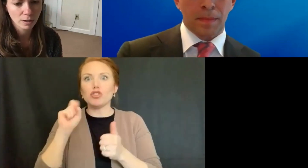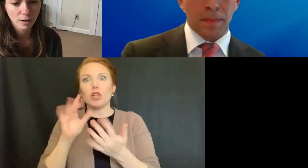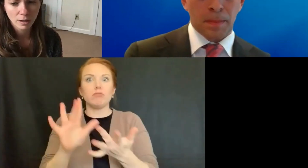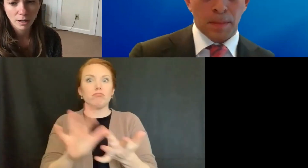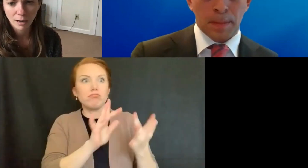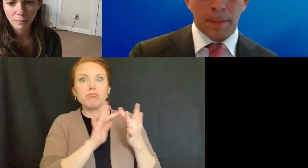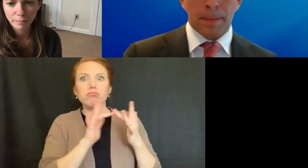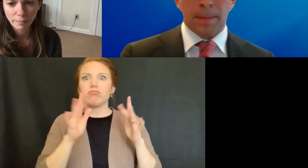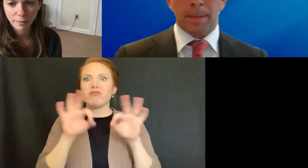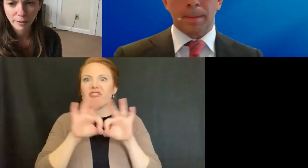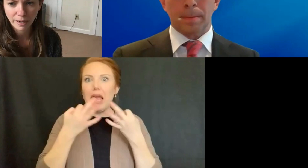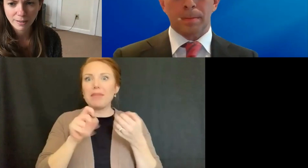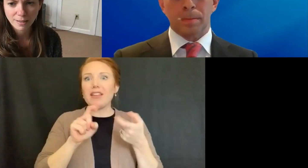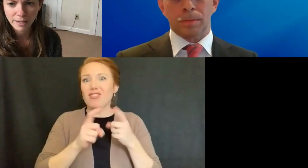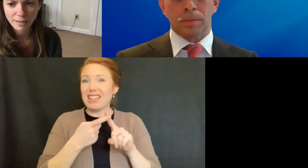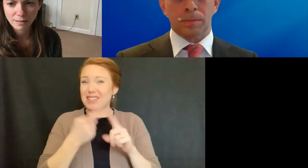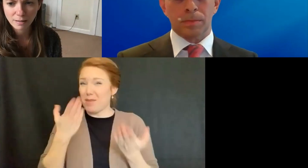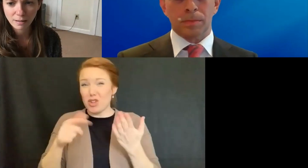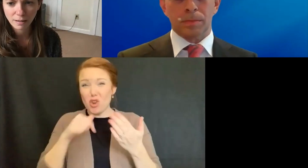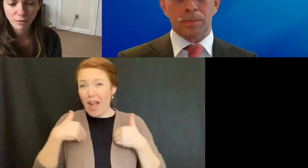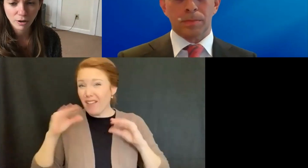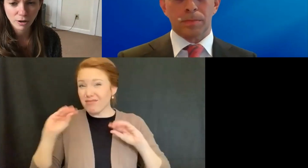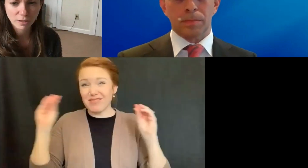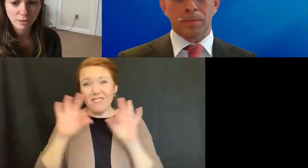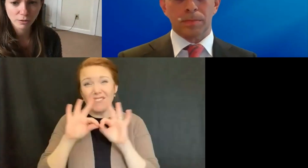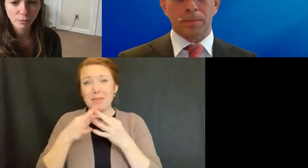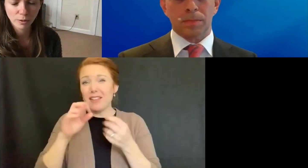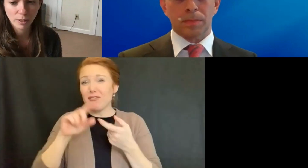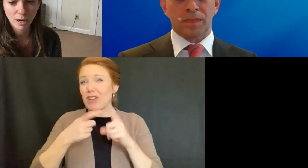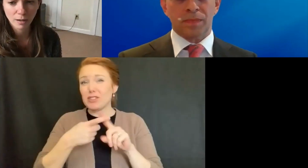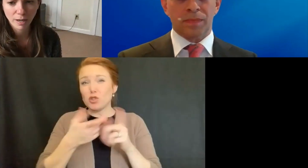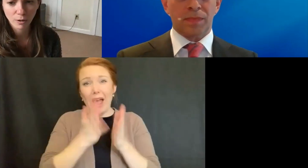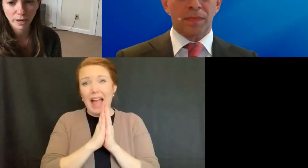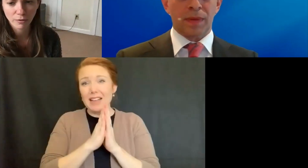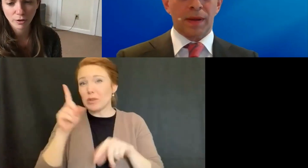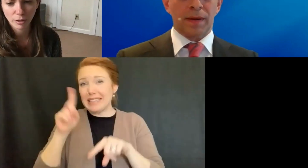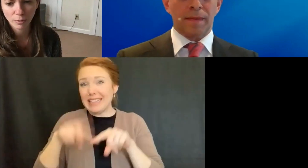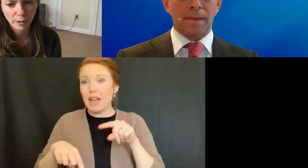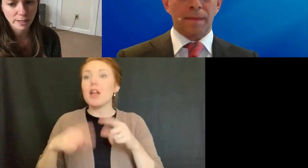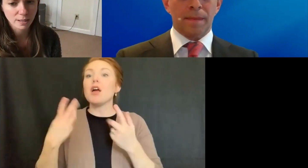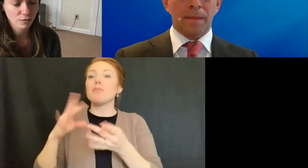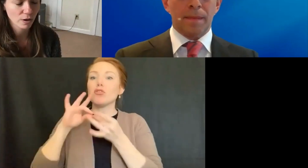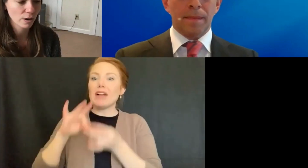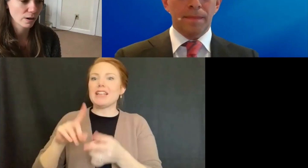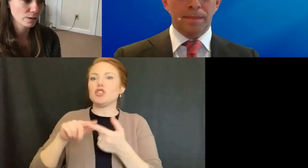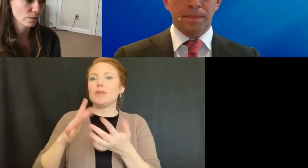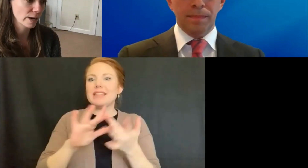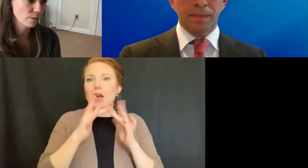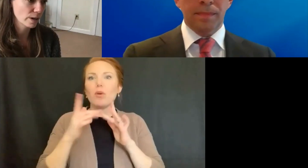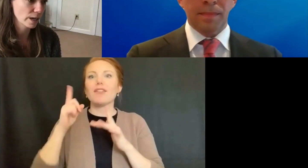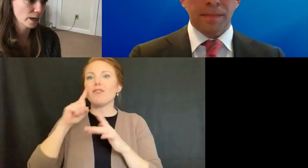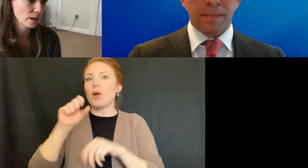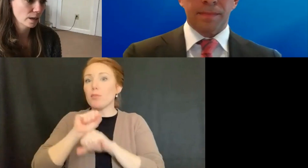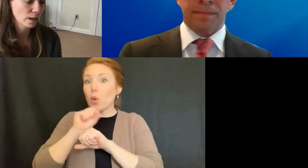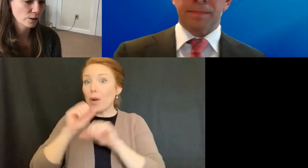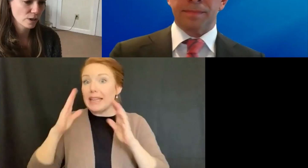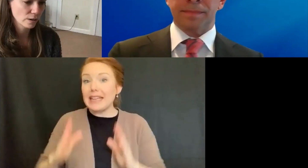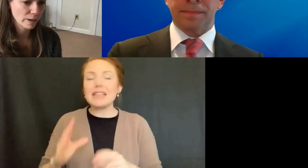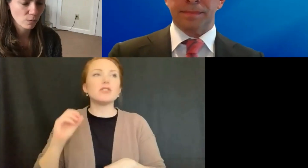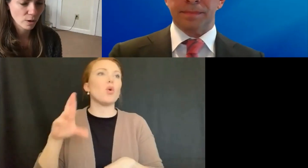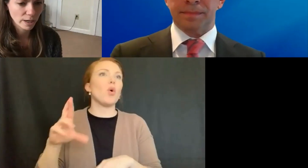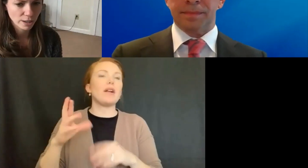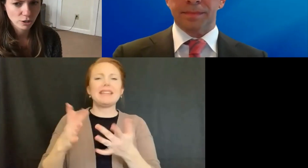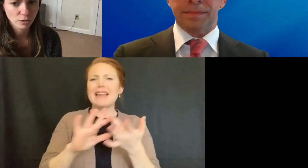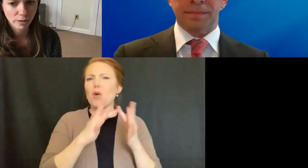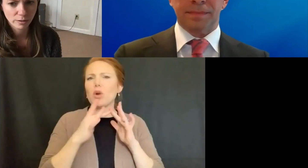network. But what I could say is, in regards to networking for employees, and also networking in general,